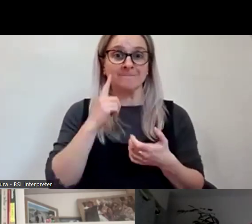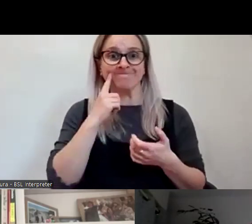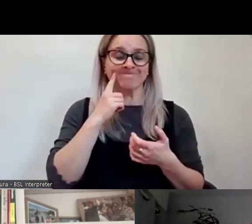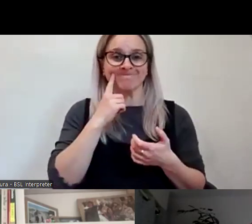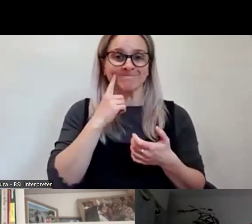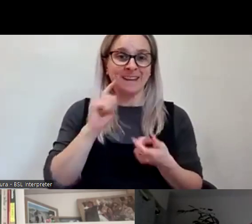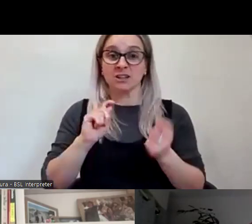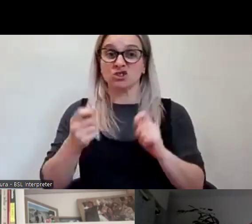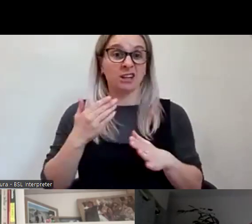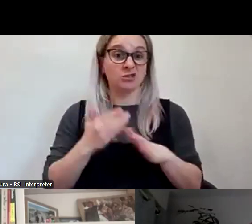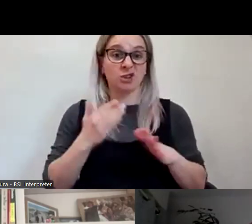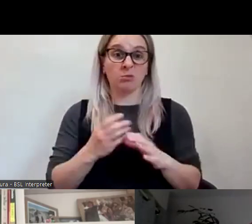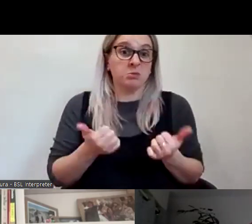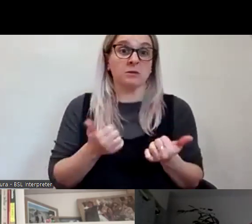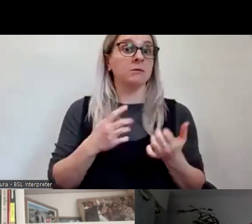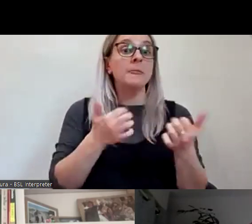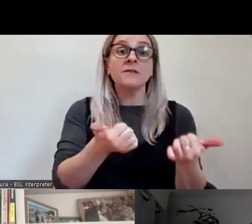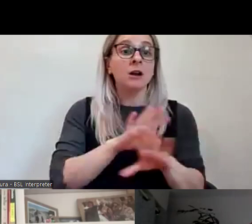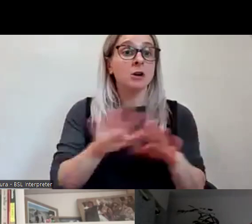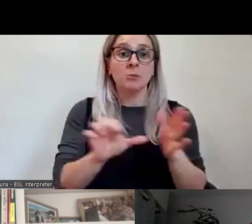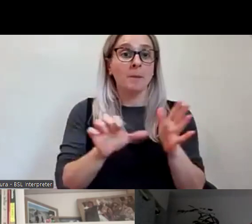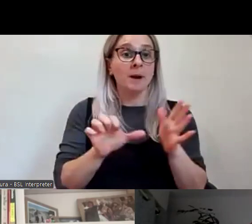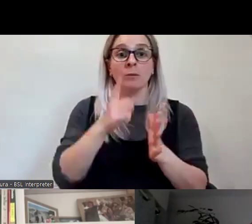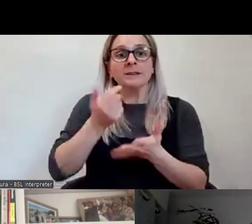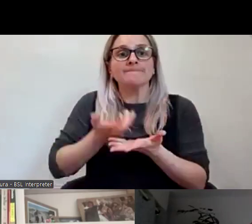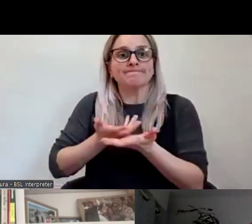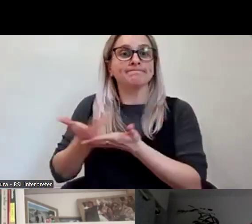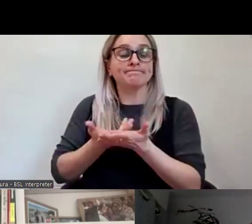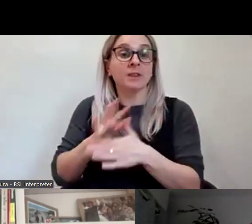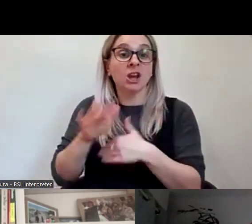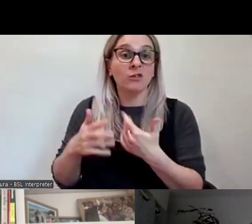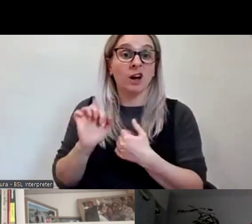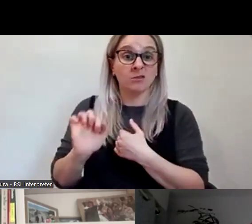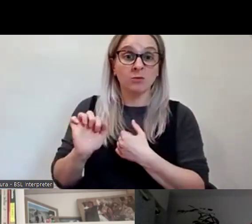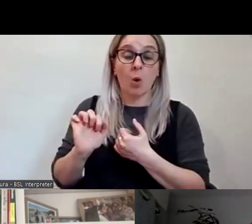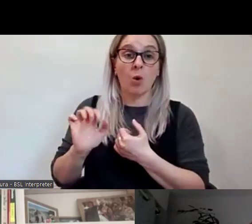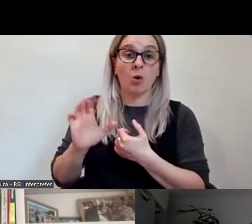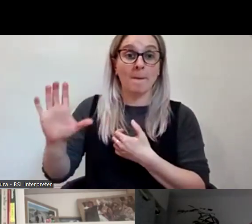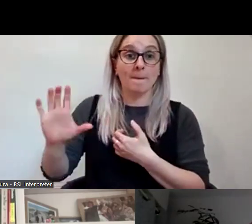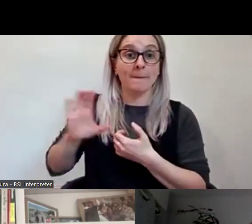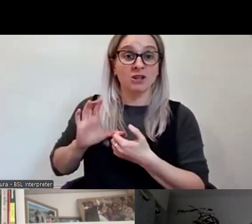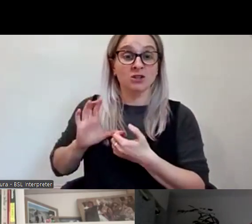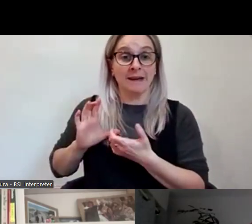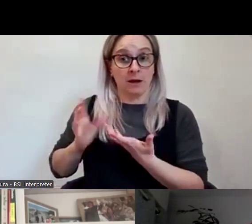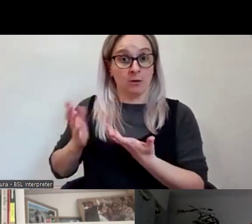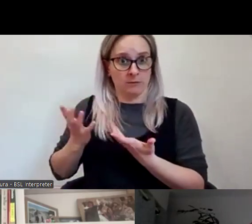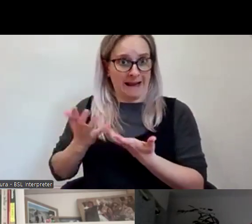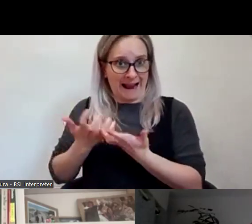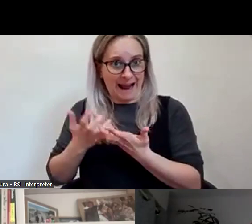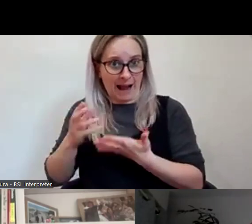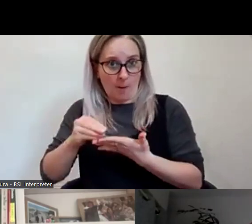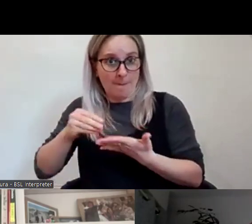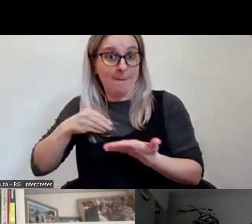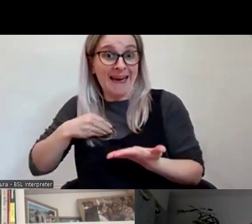not a problem. We would have a conversation around where your bursary payment needs to be it to yourself